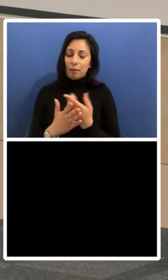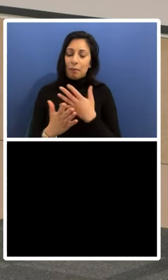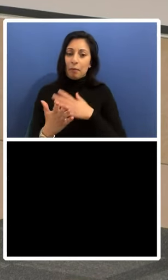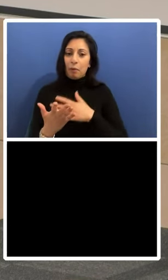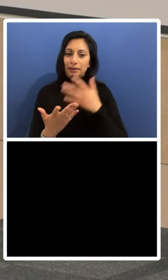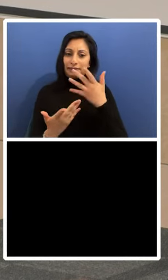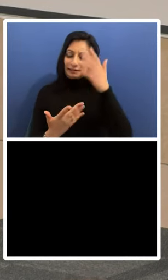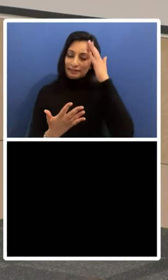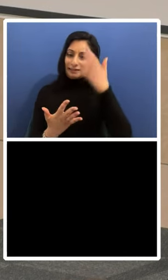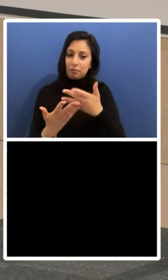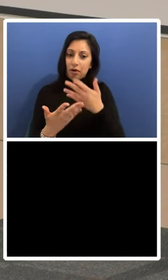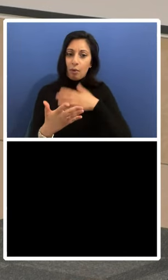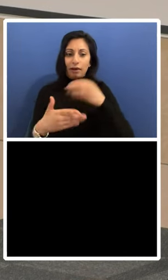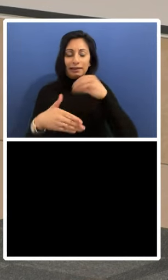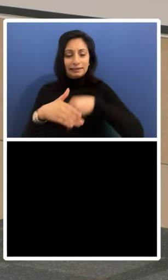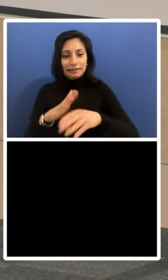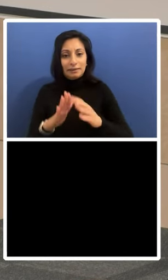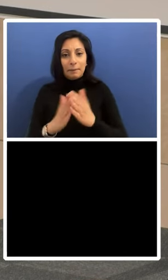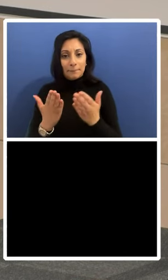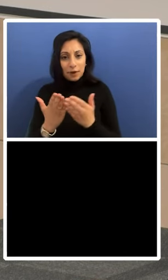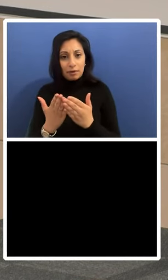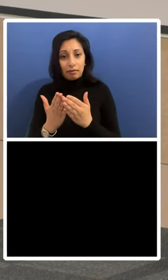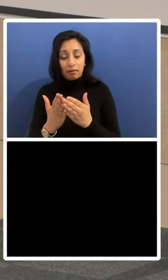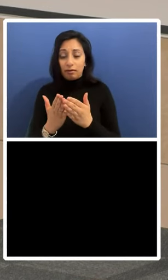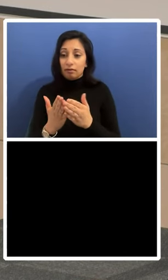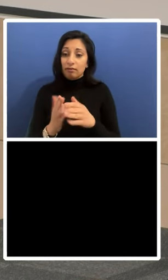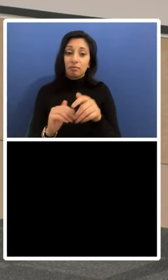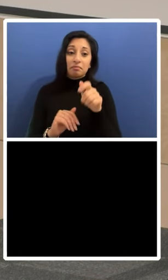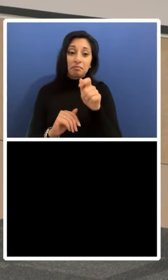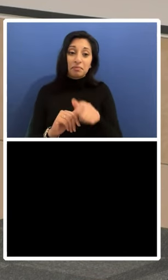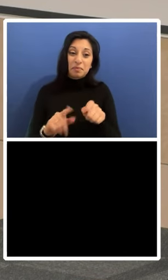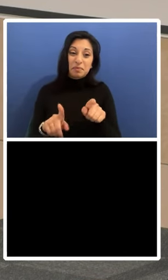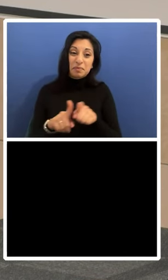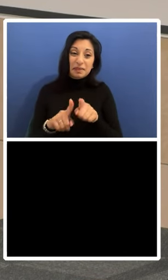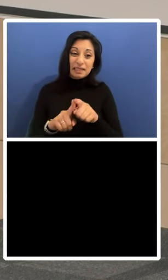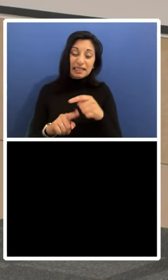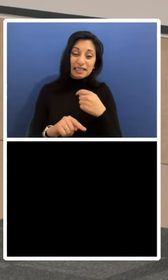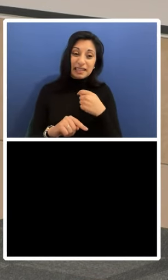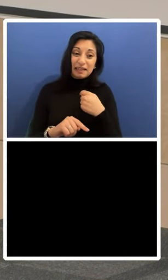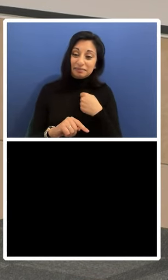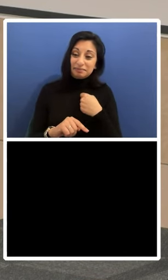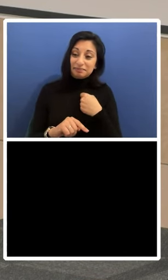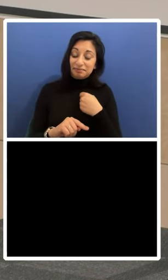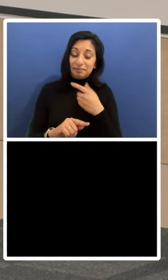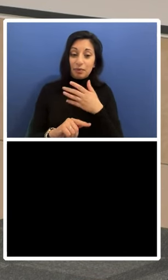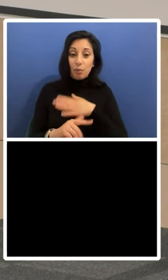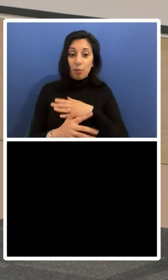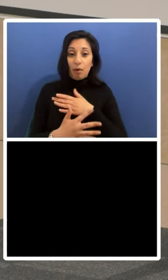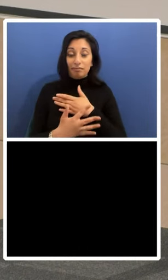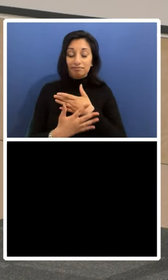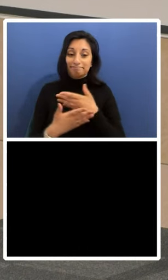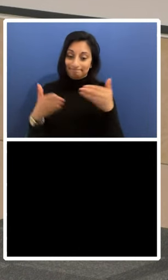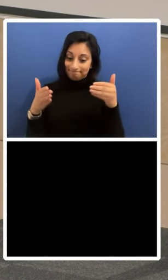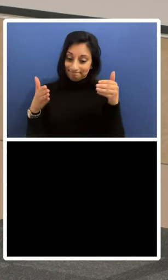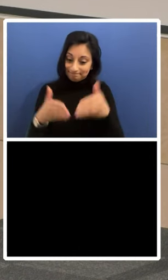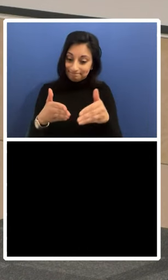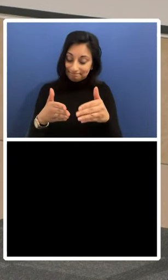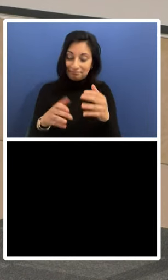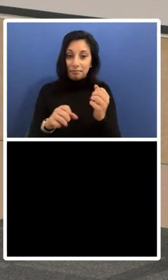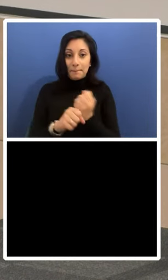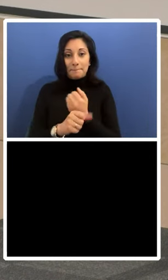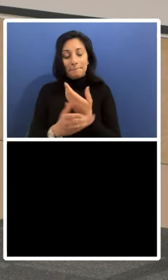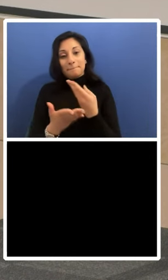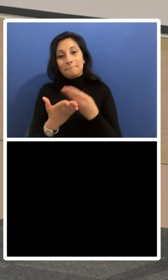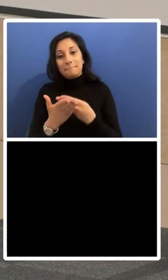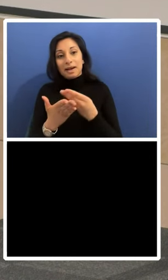people who, like me, are obsessed with making money and being successful when they're young, there's usually a reason, and I don't discuss that in the book,